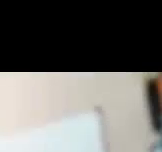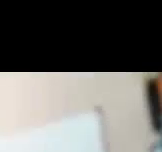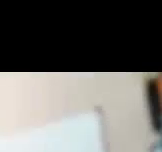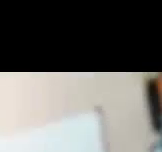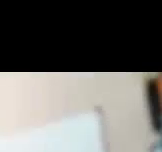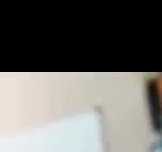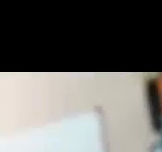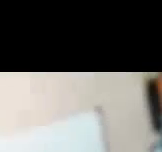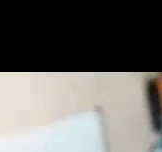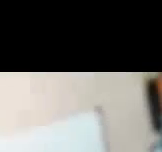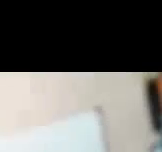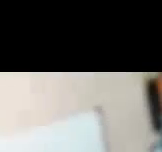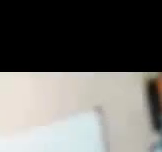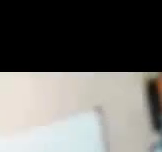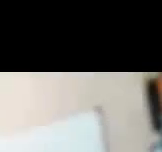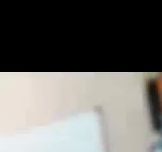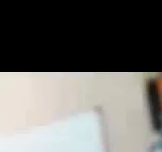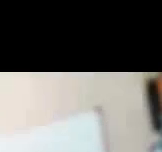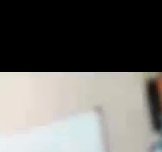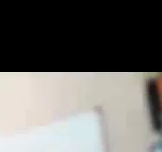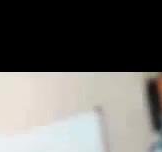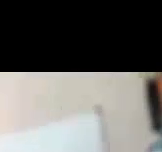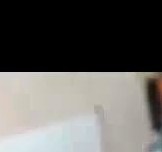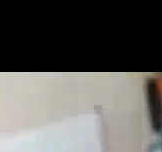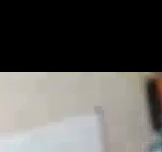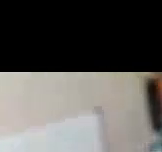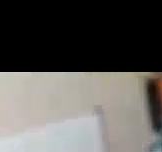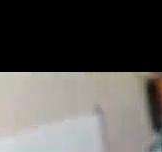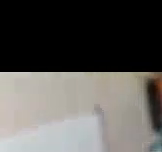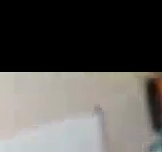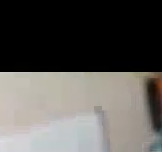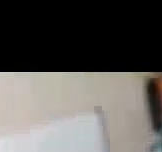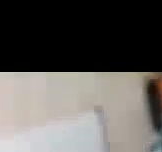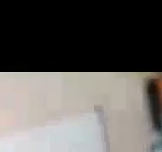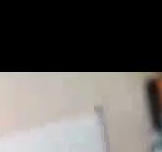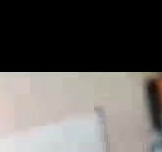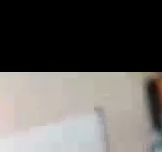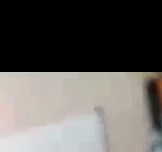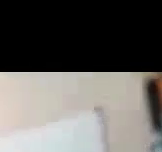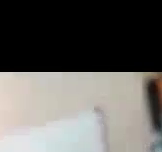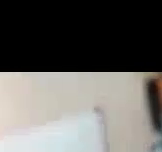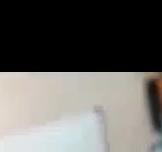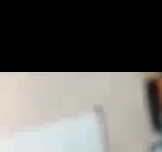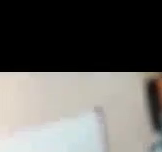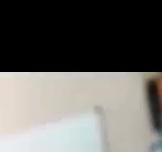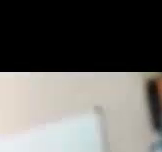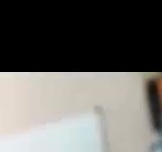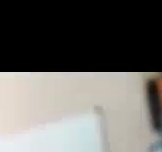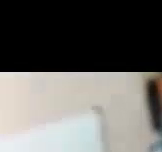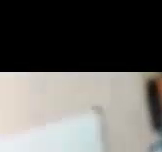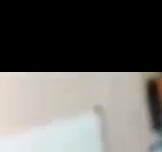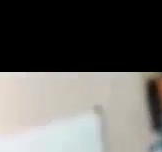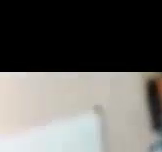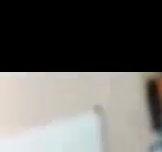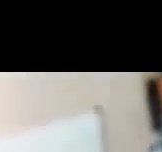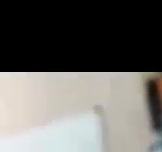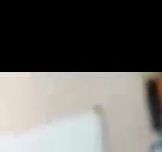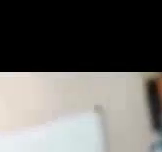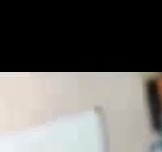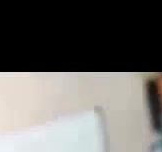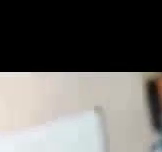coming along. My pleasure. Thanks for having me. So as I said, this presentation was one that I gave to Dementia Australia, and it's up on their website.